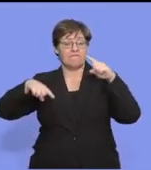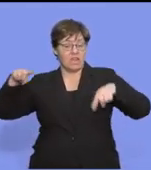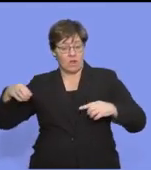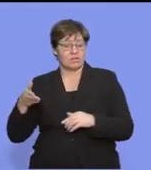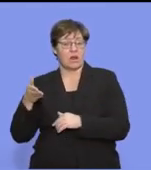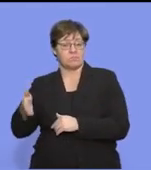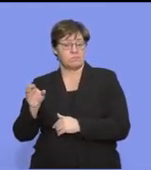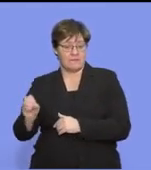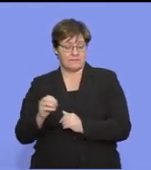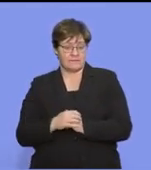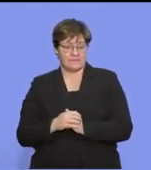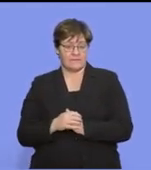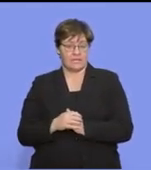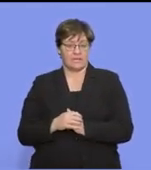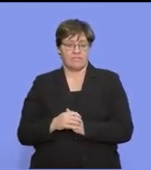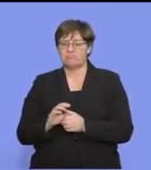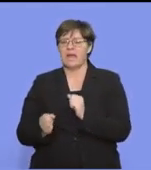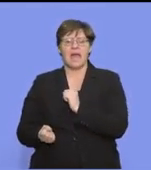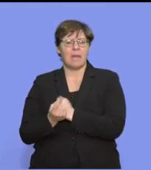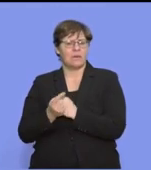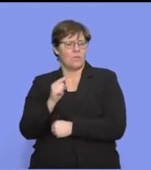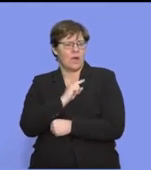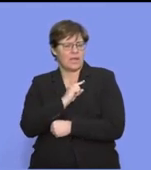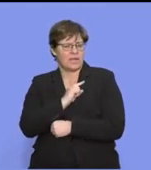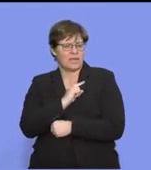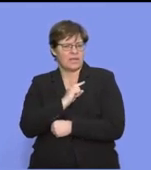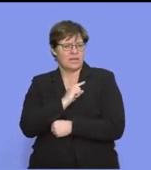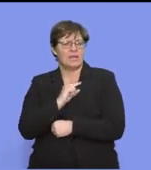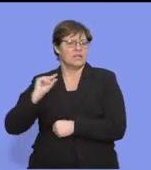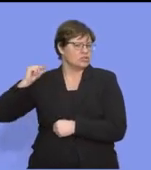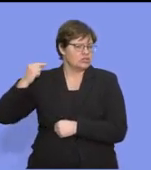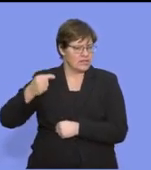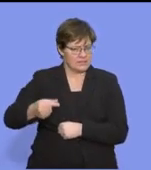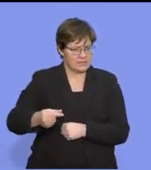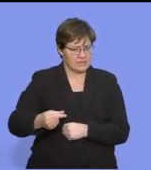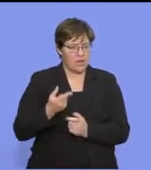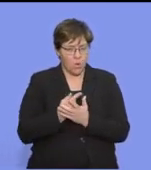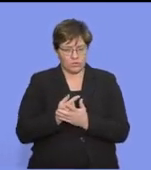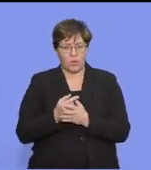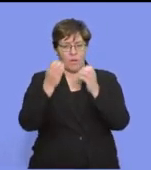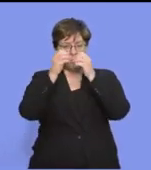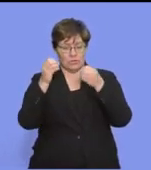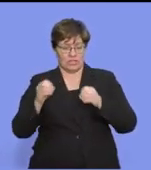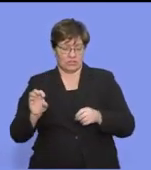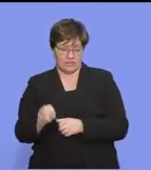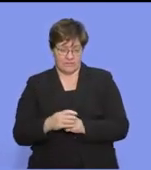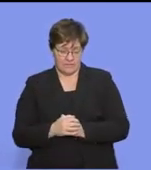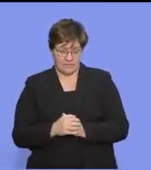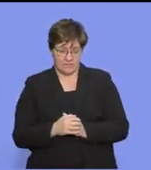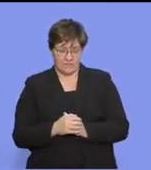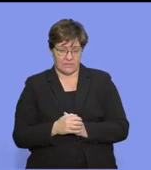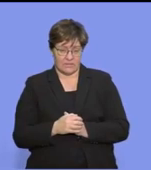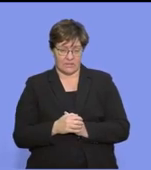population. So there is variation that exists, okay? And that happens because of genetics and because